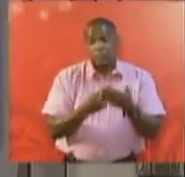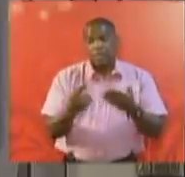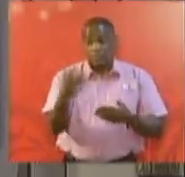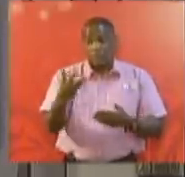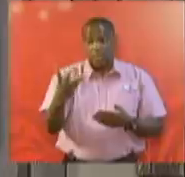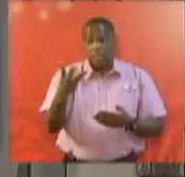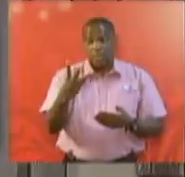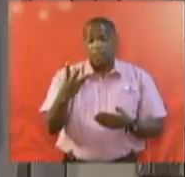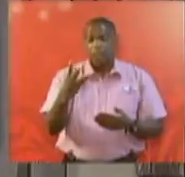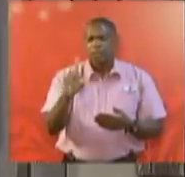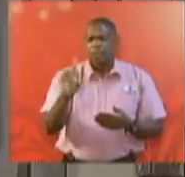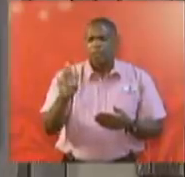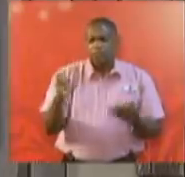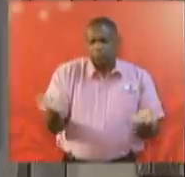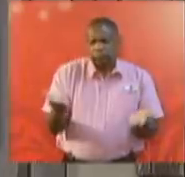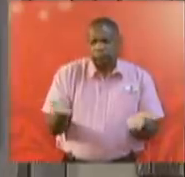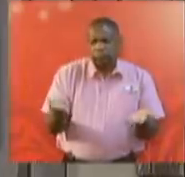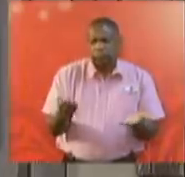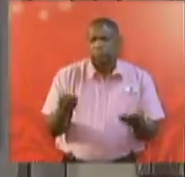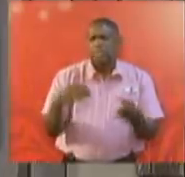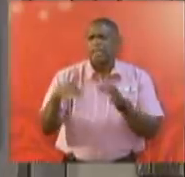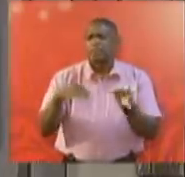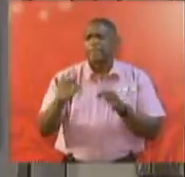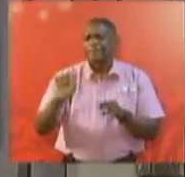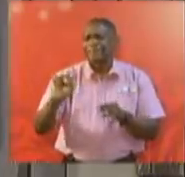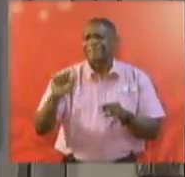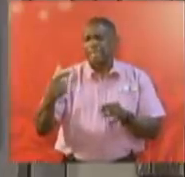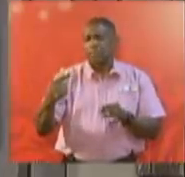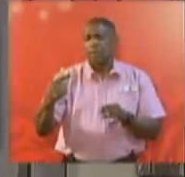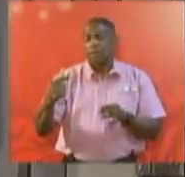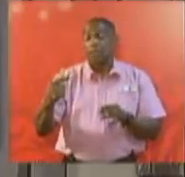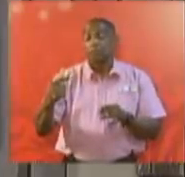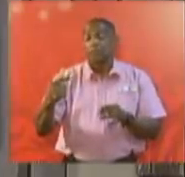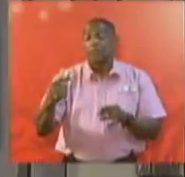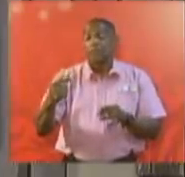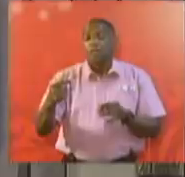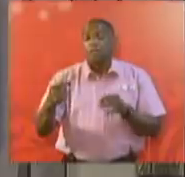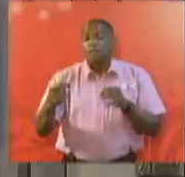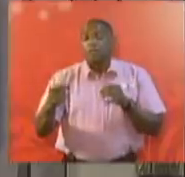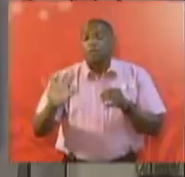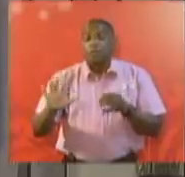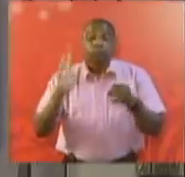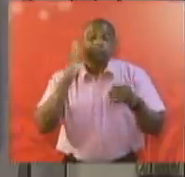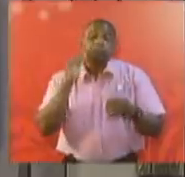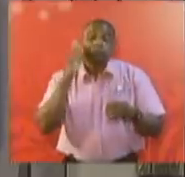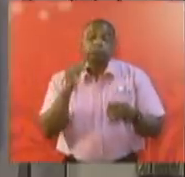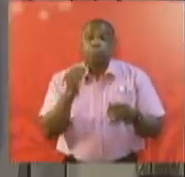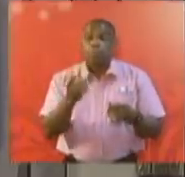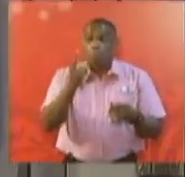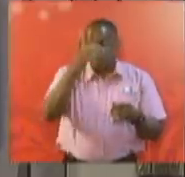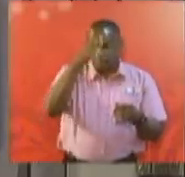shared the example she has in Sangre Grande, where an elderly man, his family, who loved him to